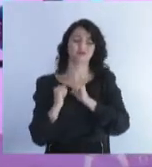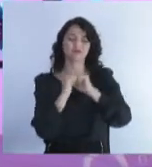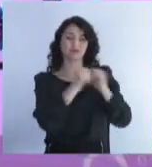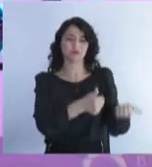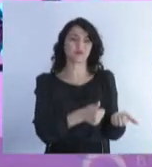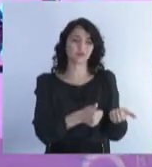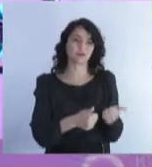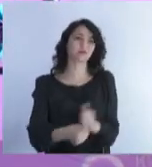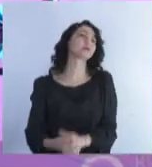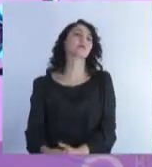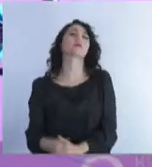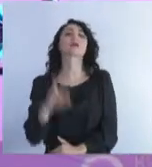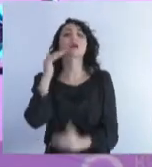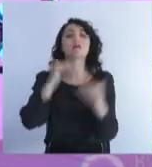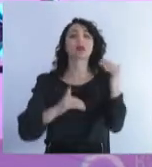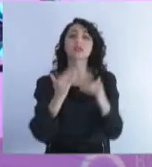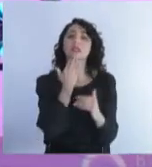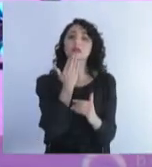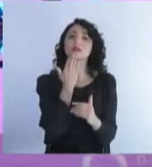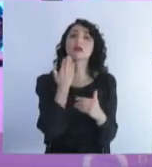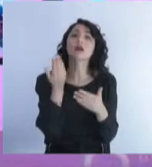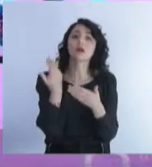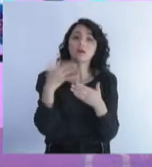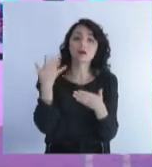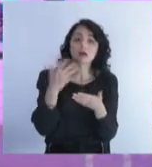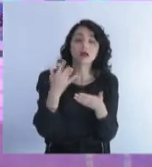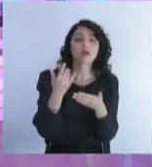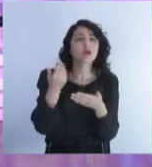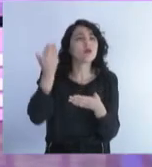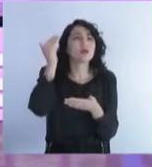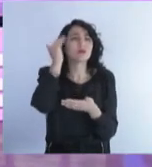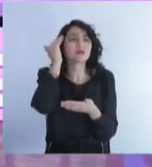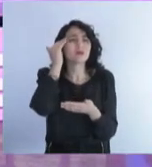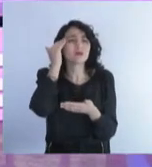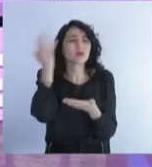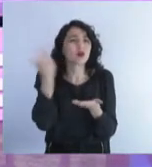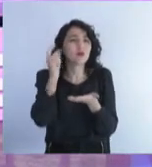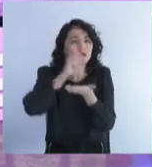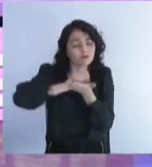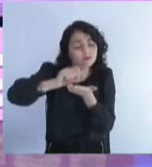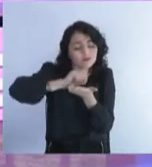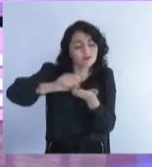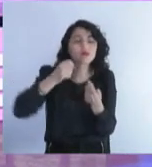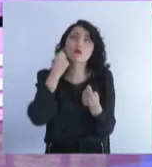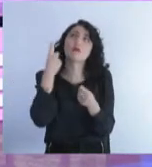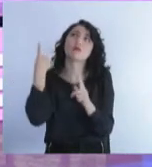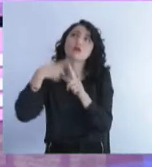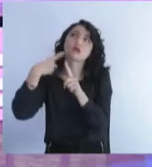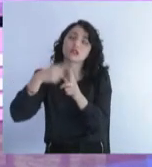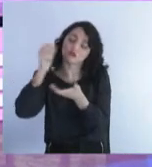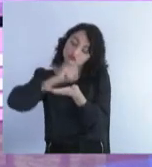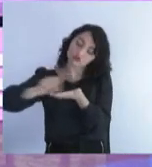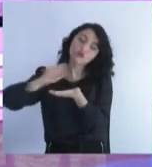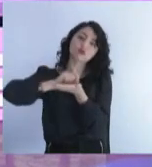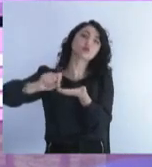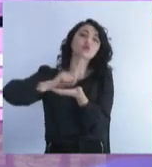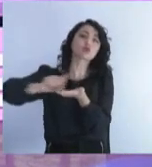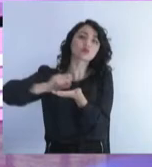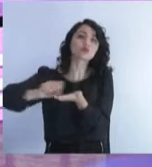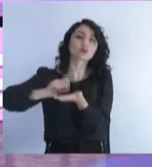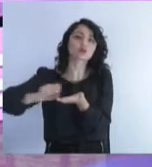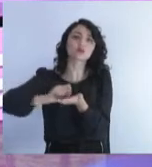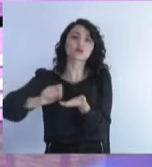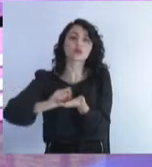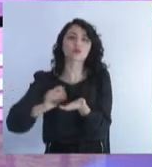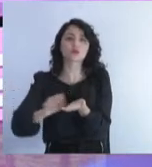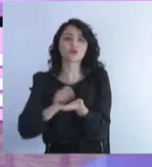to sometimes make a little flashcard, write down those positive thoughts, and then look at them when you realize that